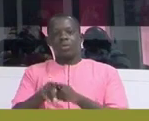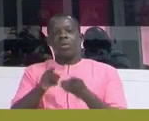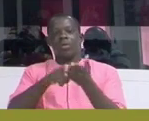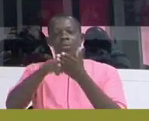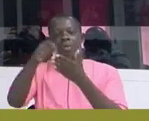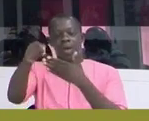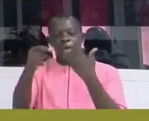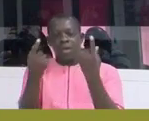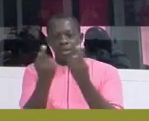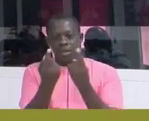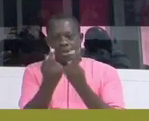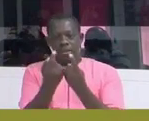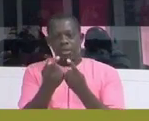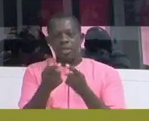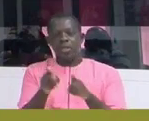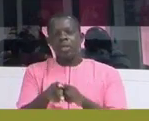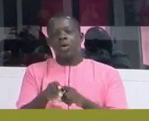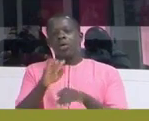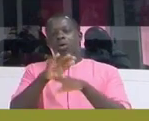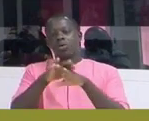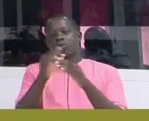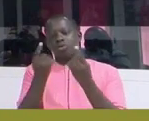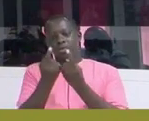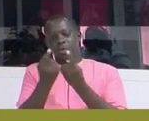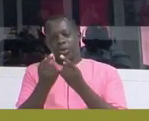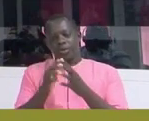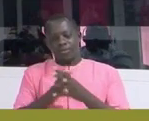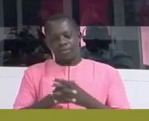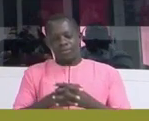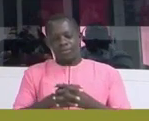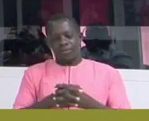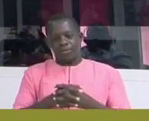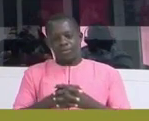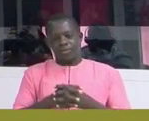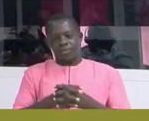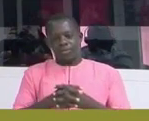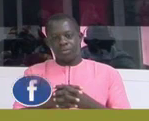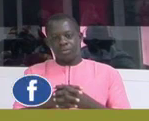that you have to buy a squirrel inside an